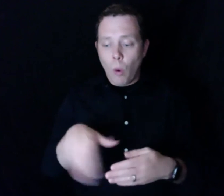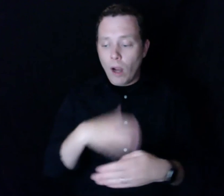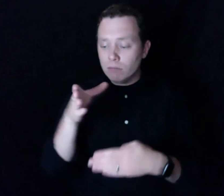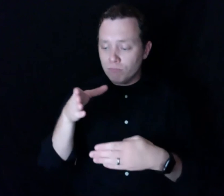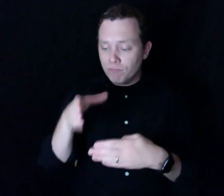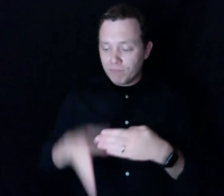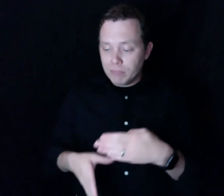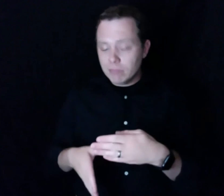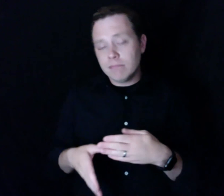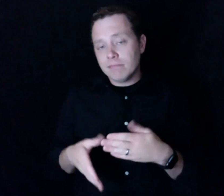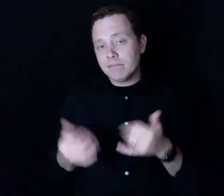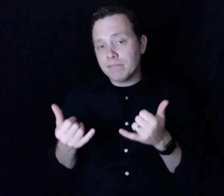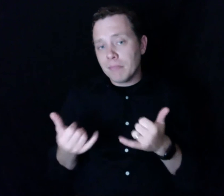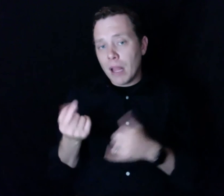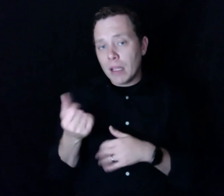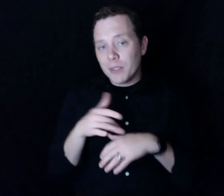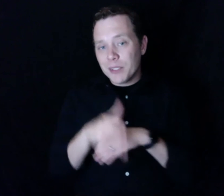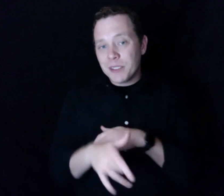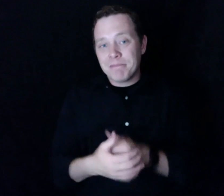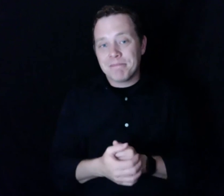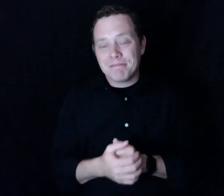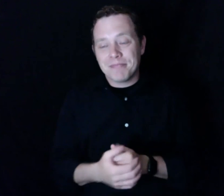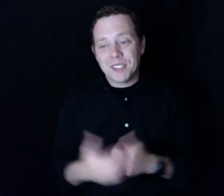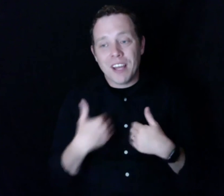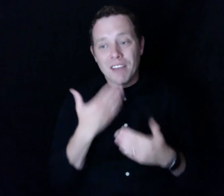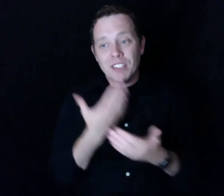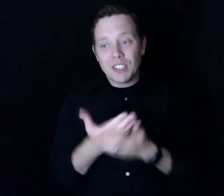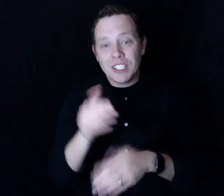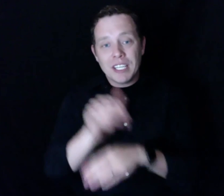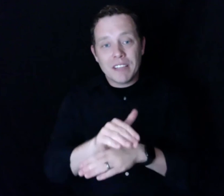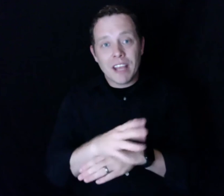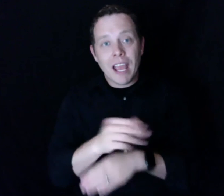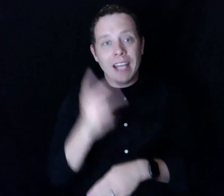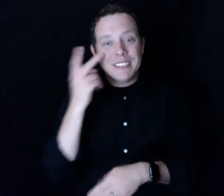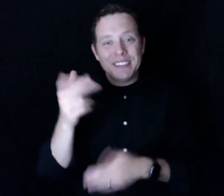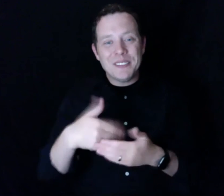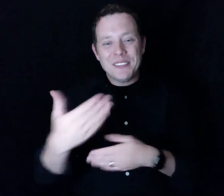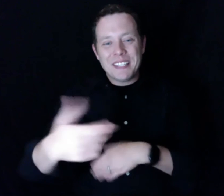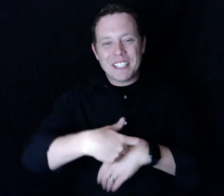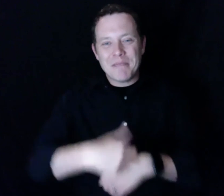this program, a little bit early. So have a great evening and see you next time.